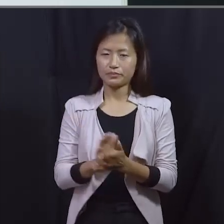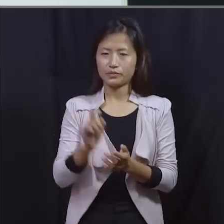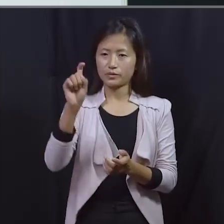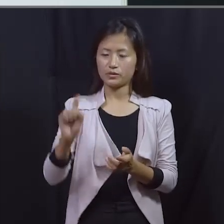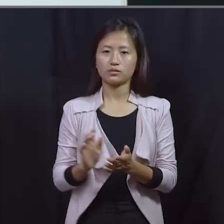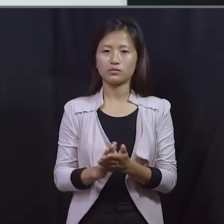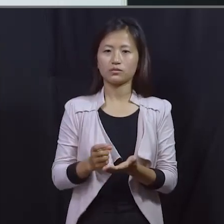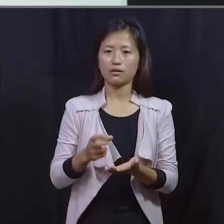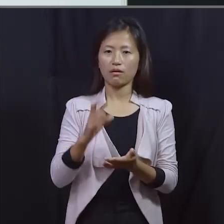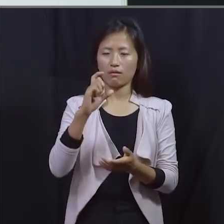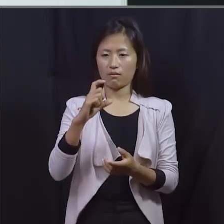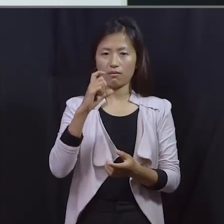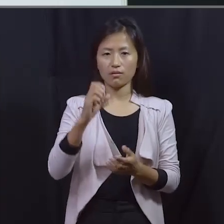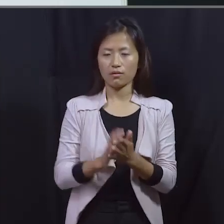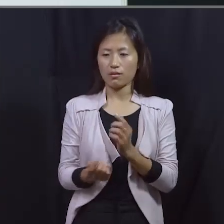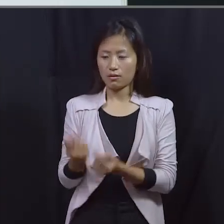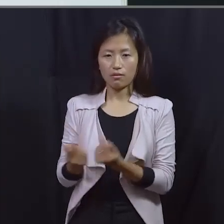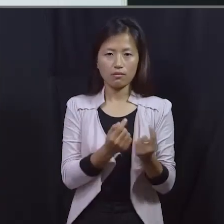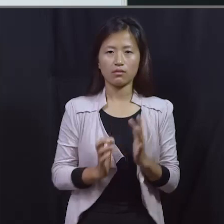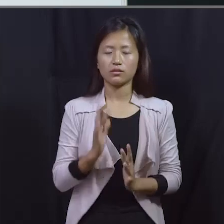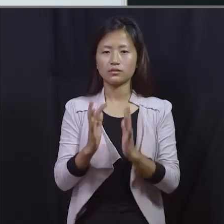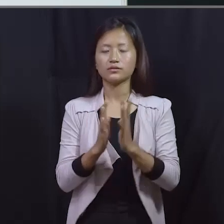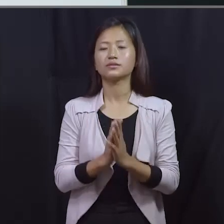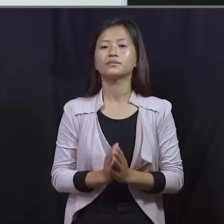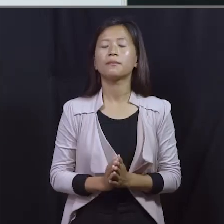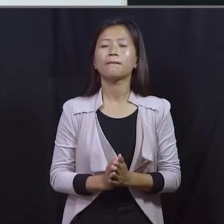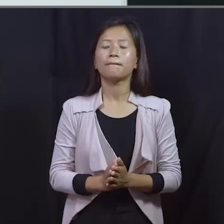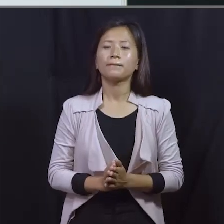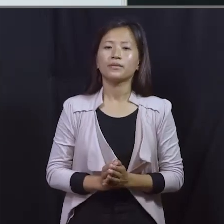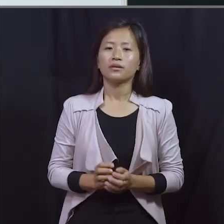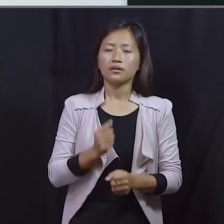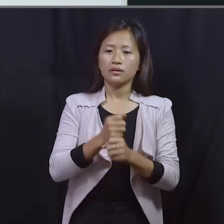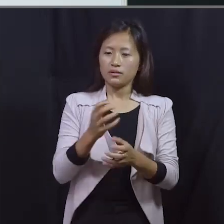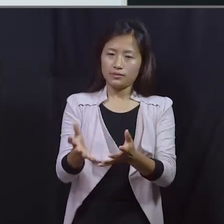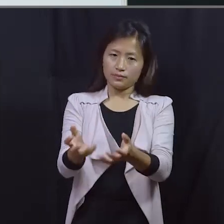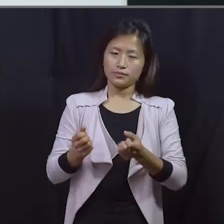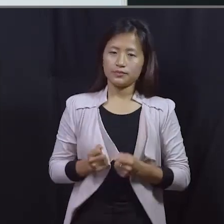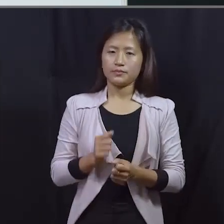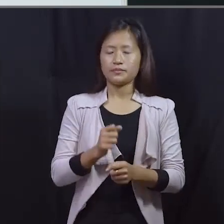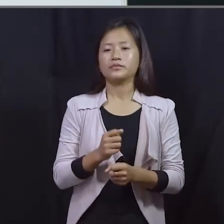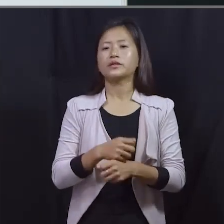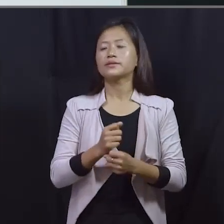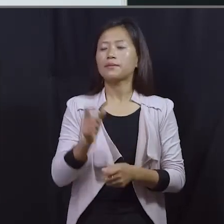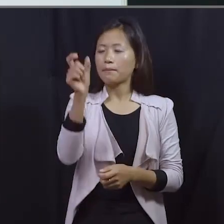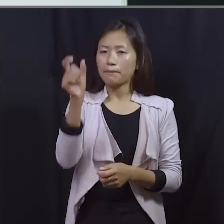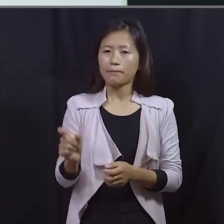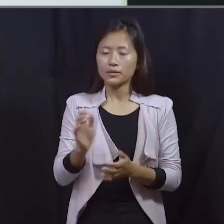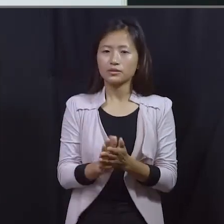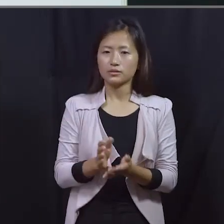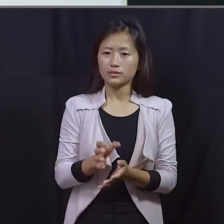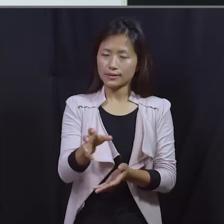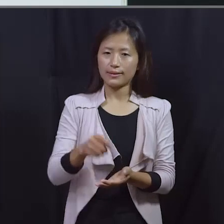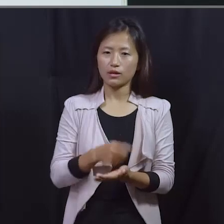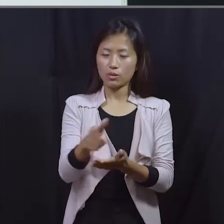to cultivate those portions. So the entire land was claimed by the government, and then the peasants were allotted only a small portion of